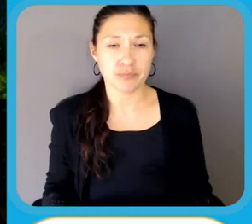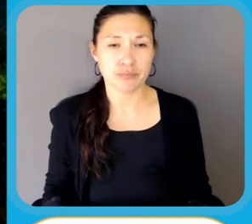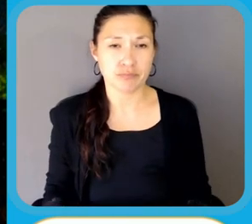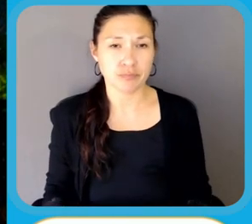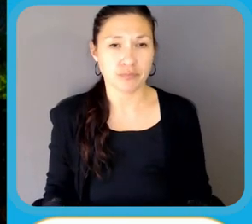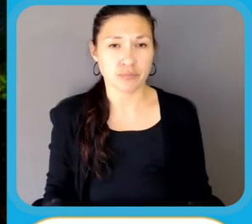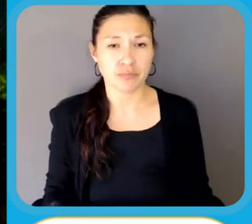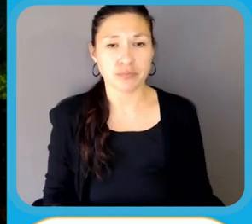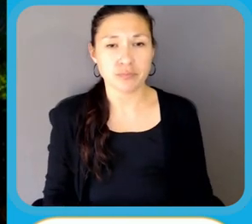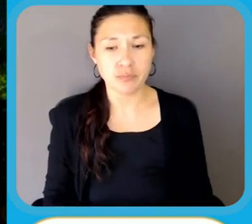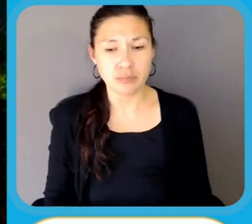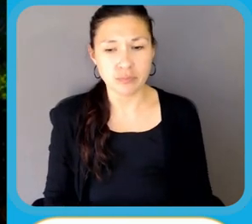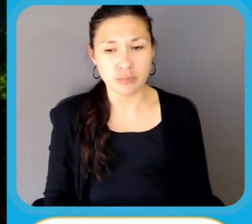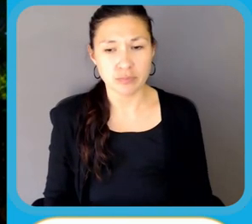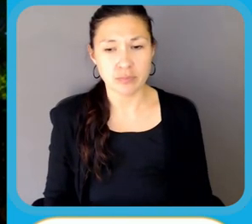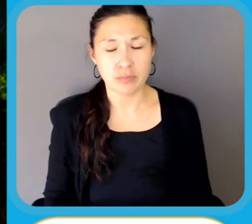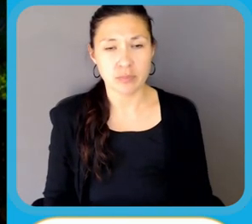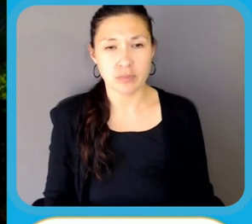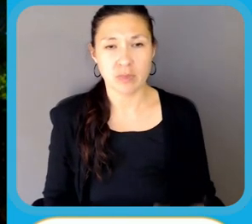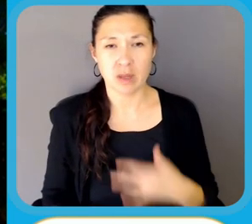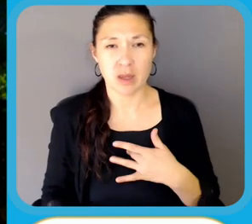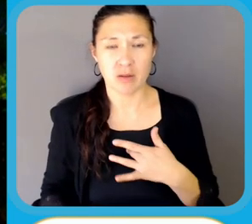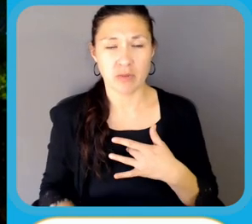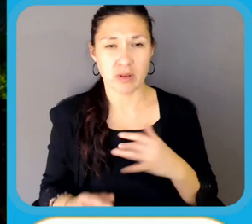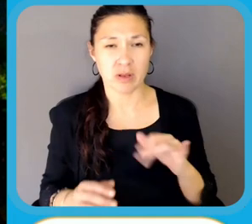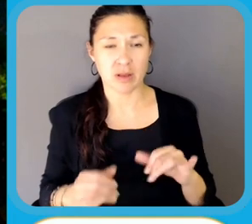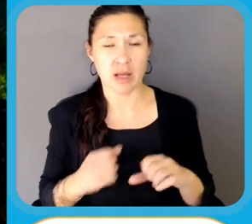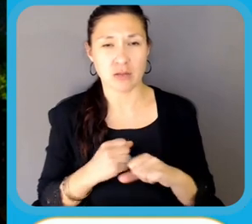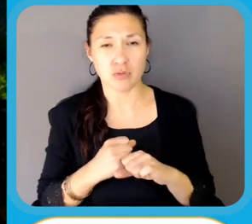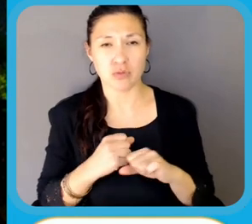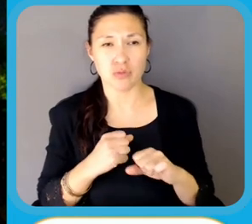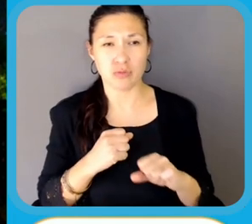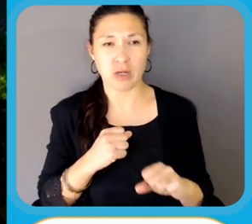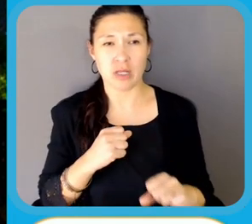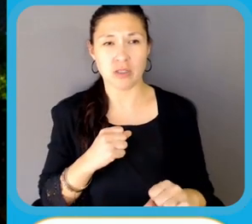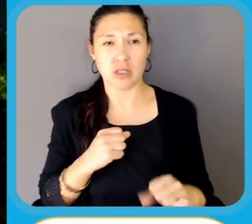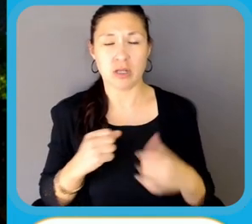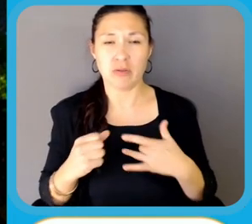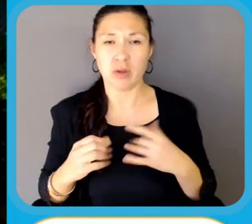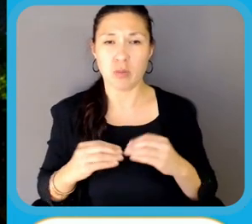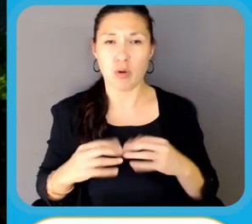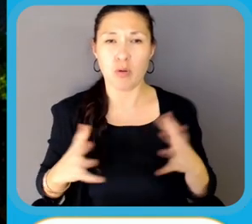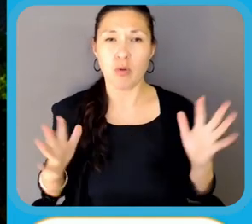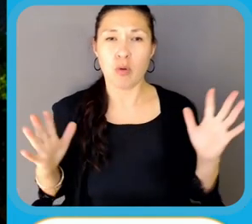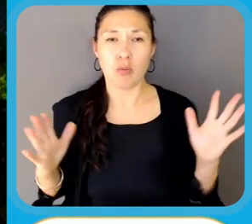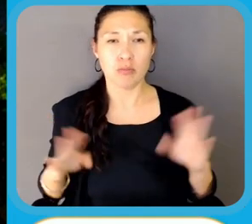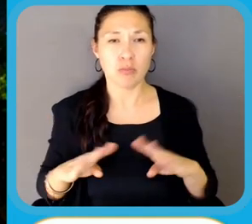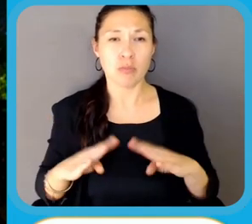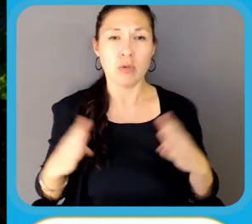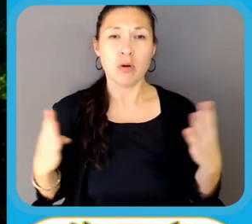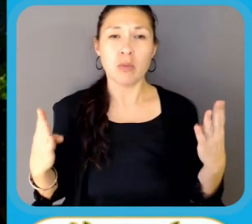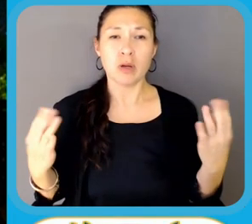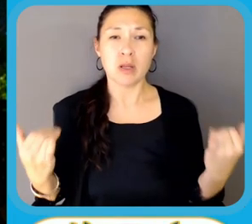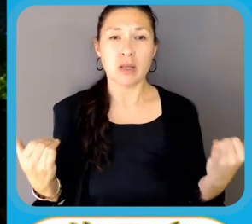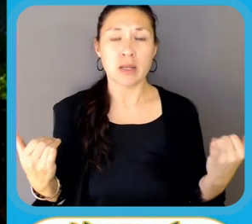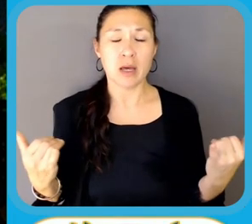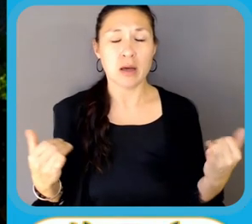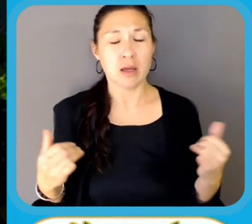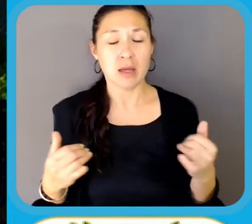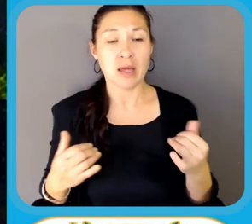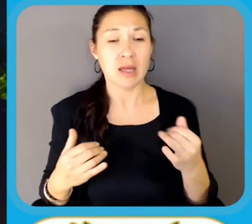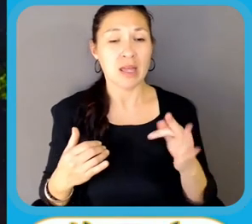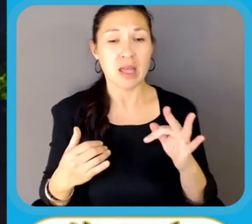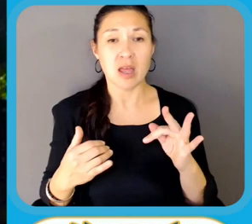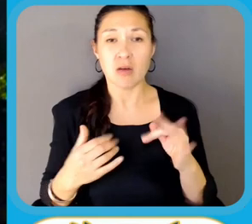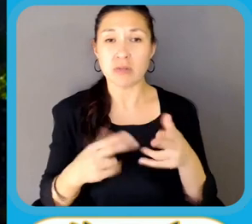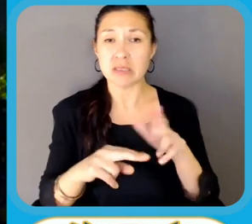feeling the openness of the stretch. And during the time when you're sitting or looking at the computer, notice the position of your shoulders